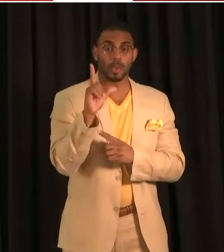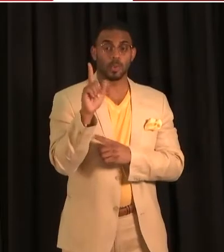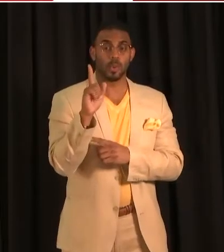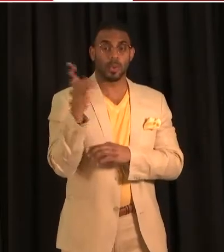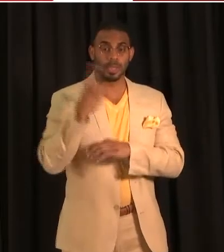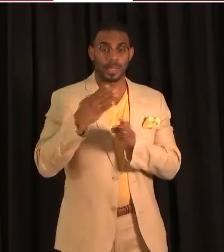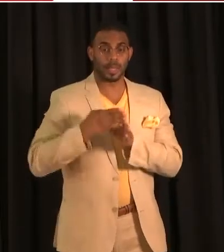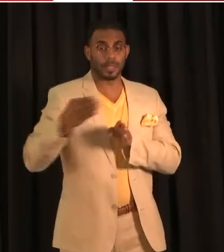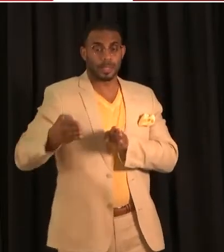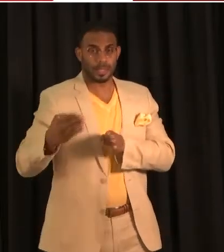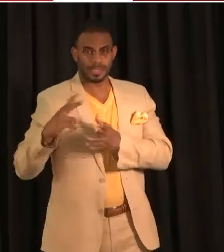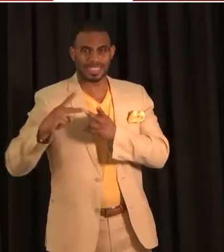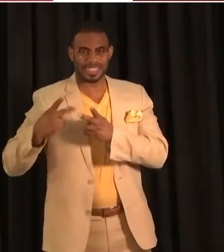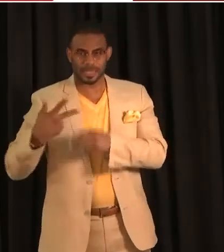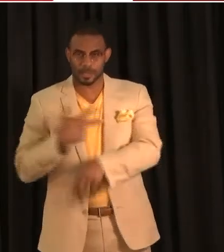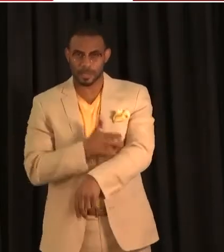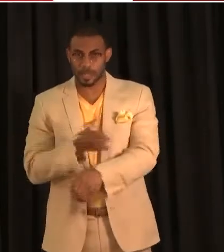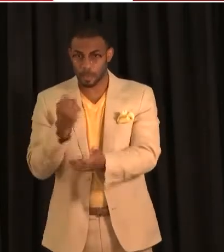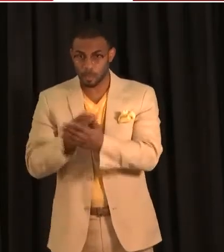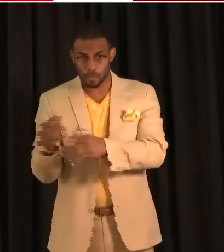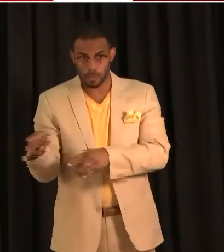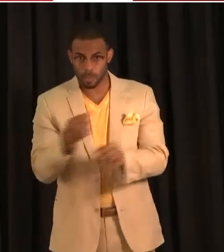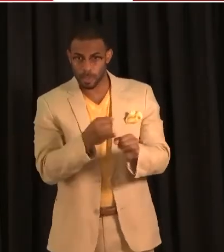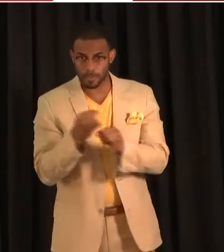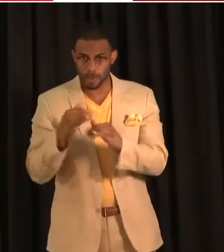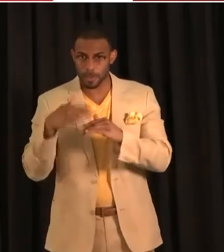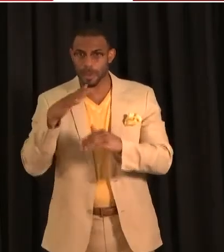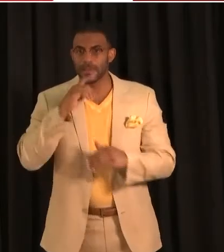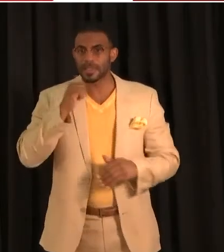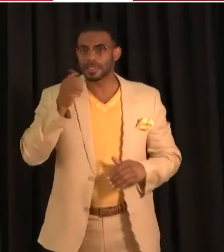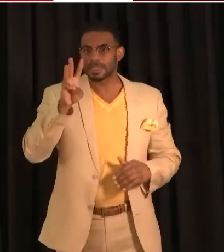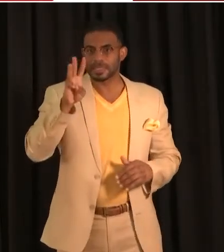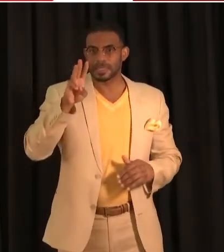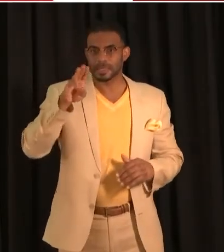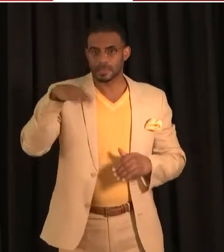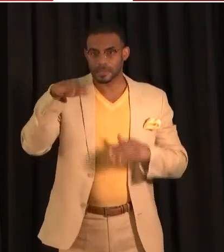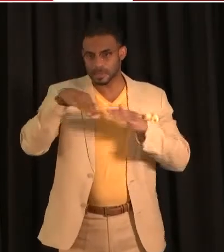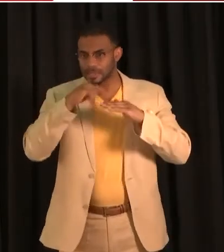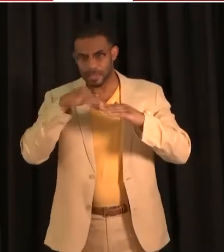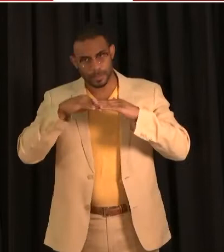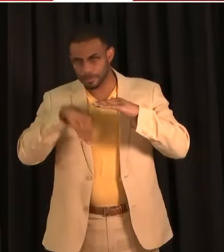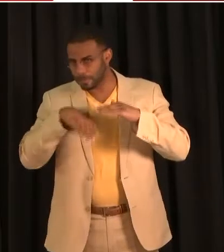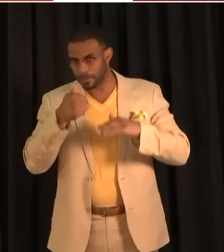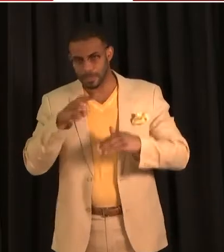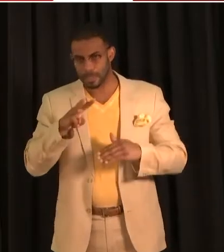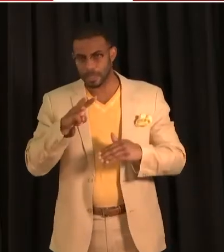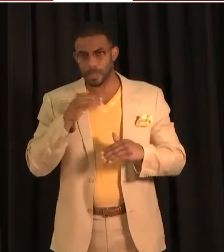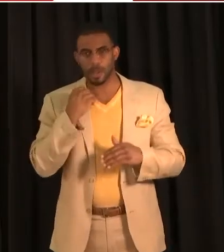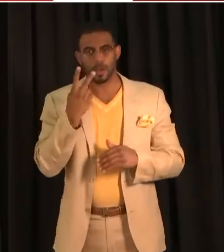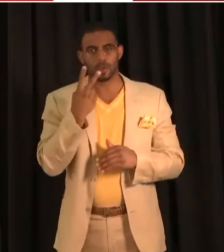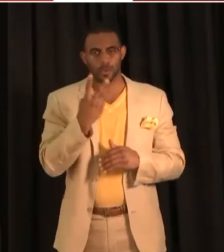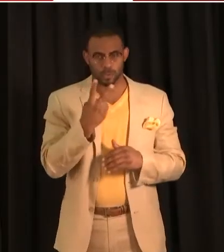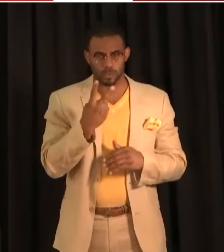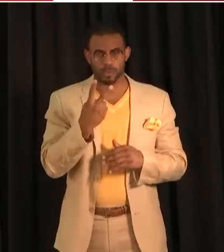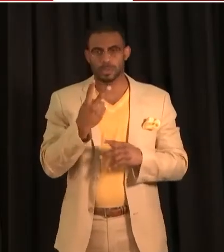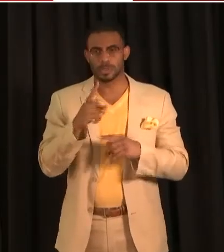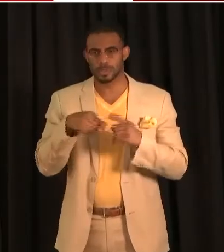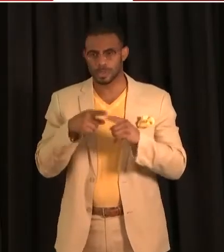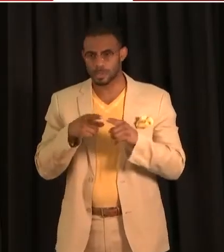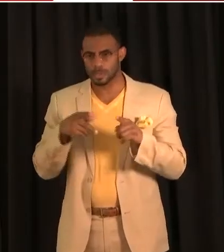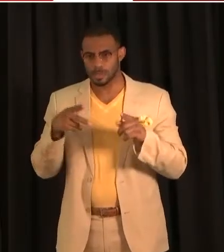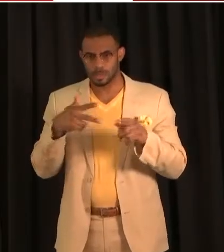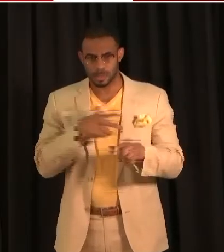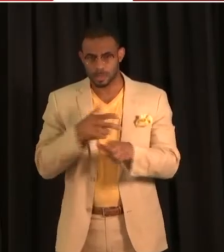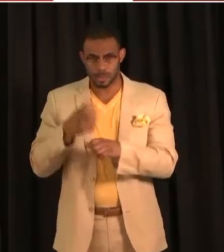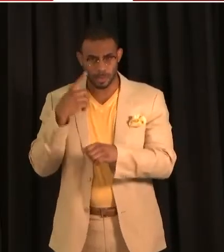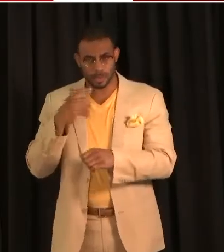and it is approved for those individuals above 16 years of age. There are 2 contraindications